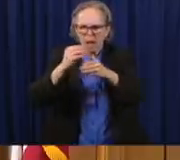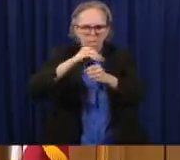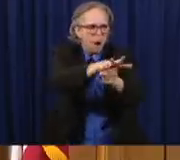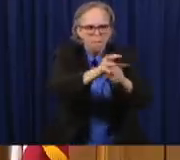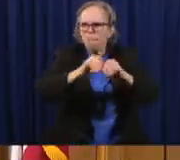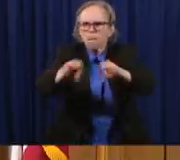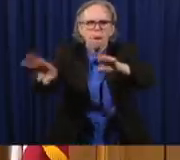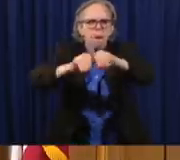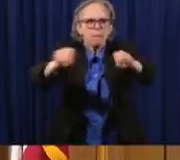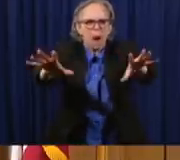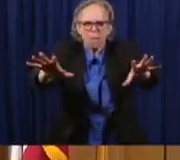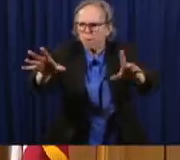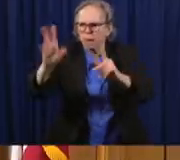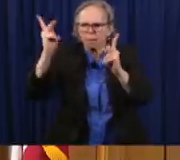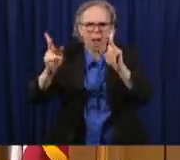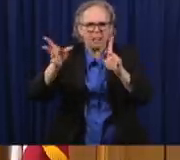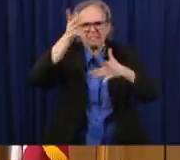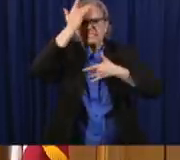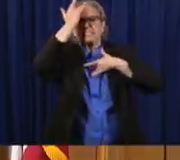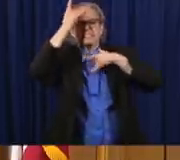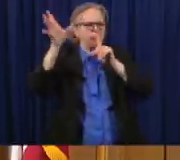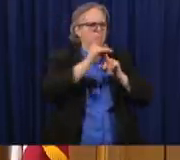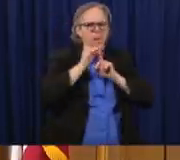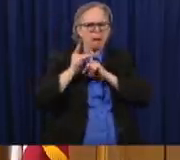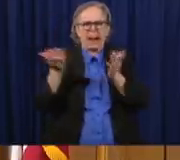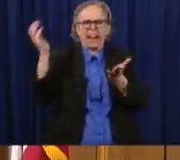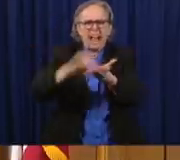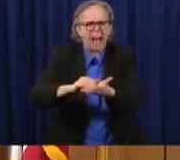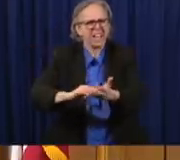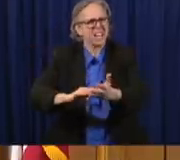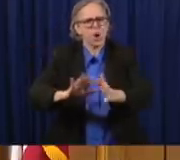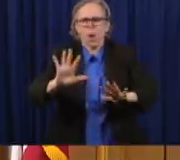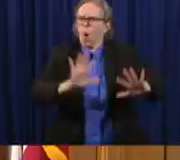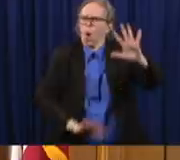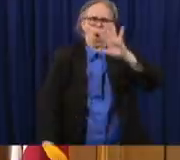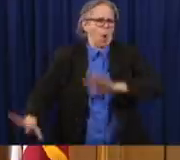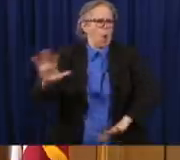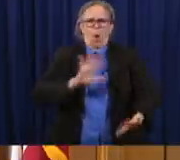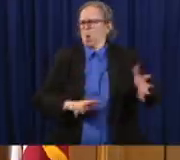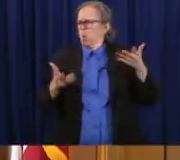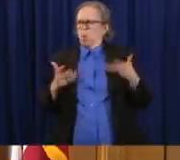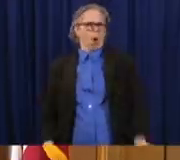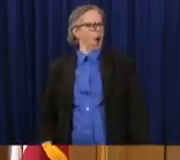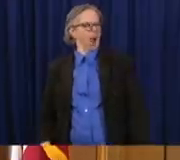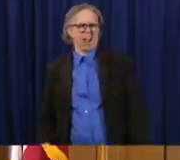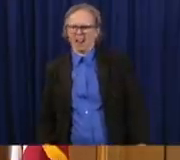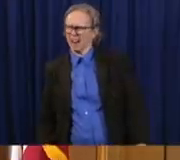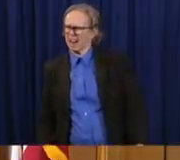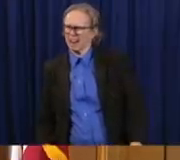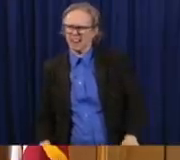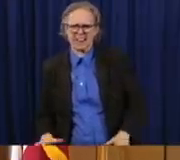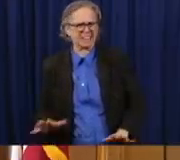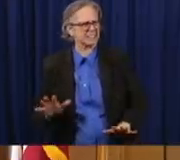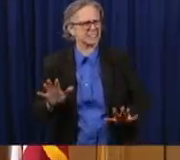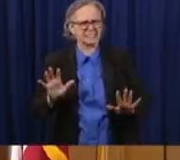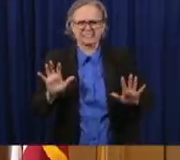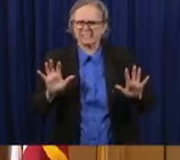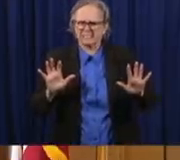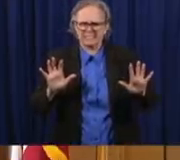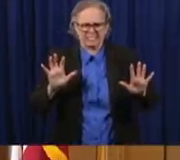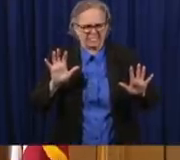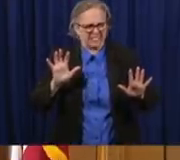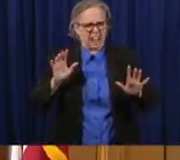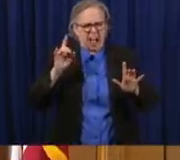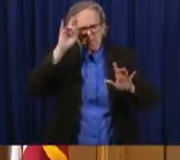number of people who test positive and who are in the hospital. That would be